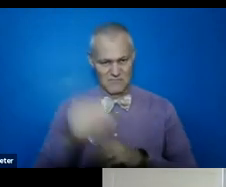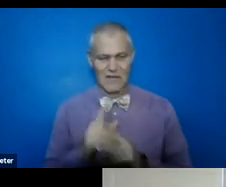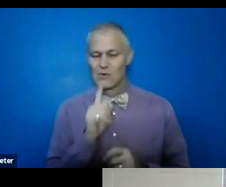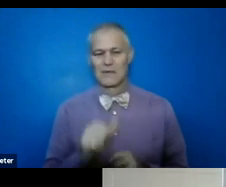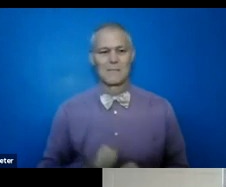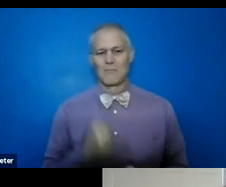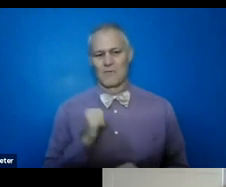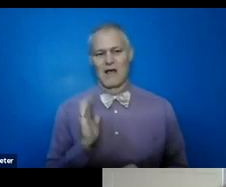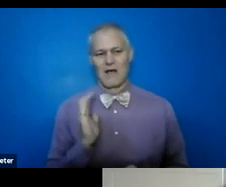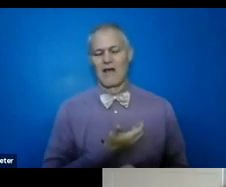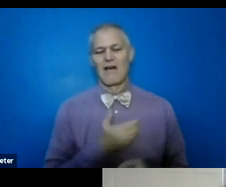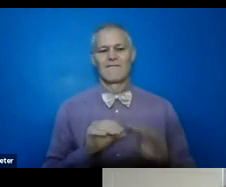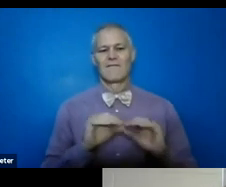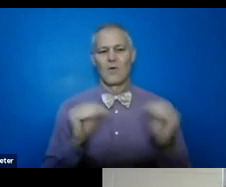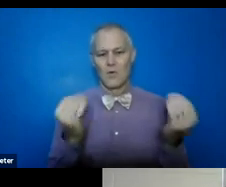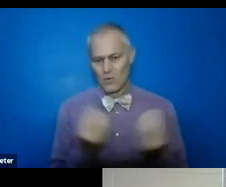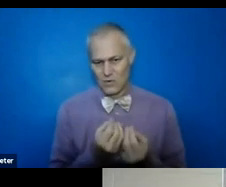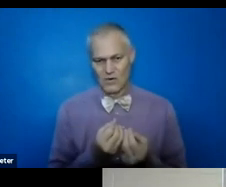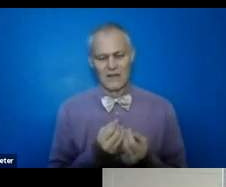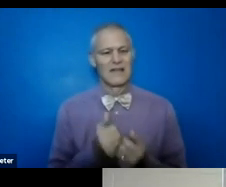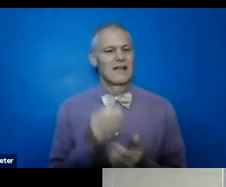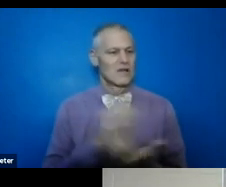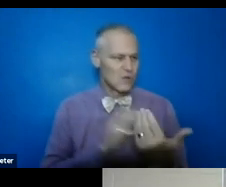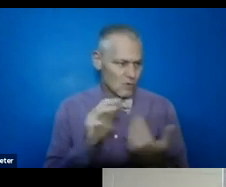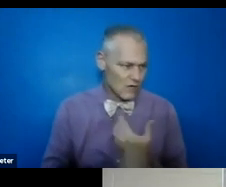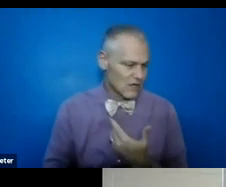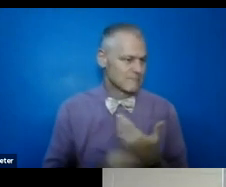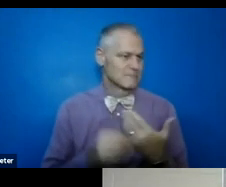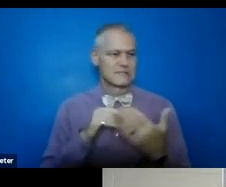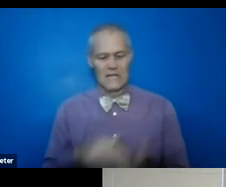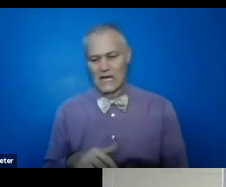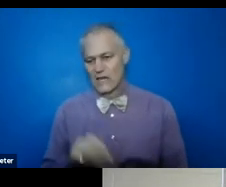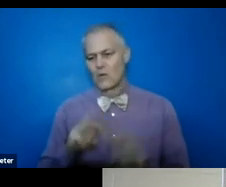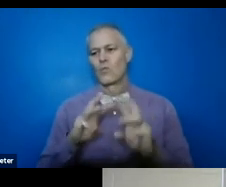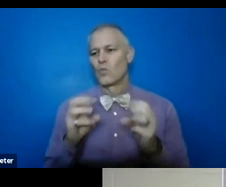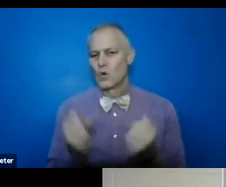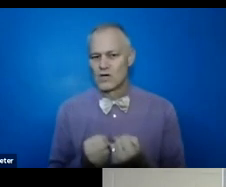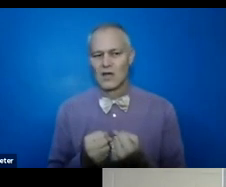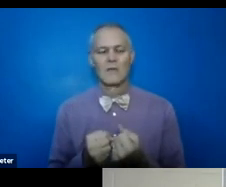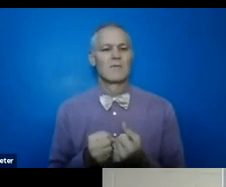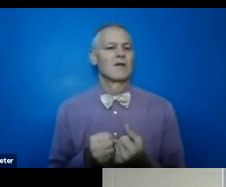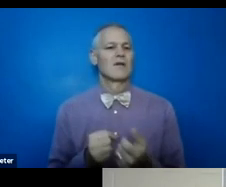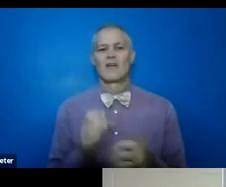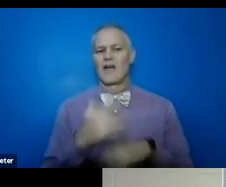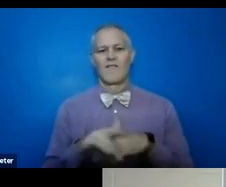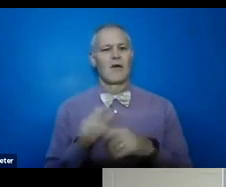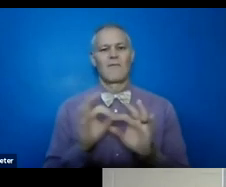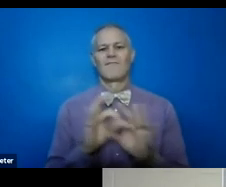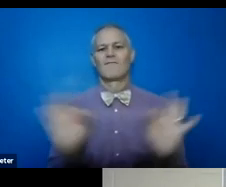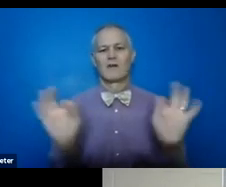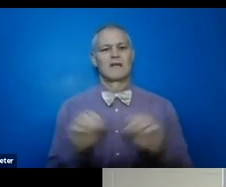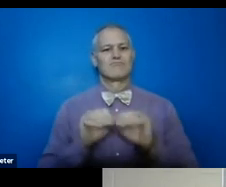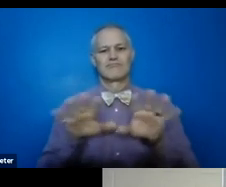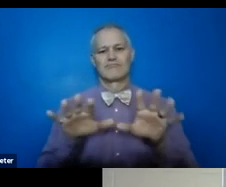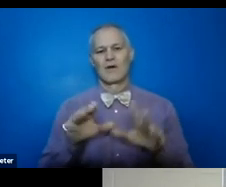our organization Promundo that like every curriculum, every study, every workshop, anything that we've ever made is available for free download on our website.